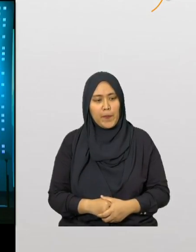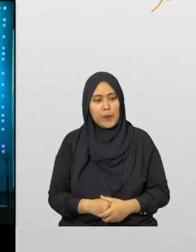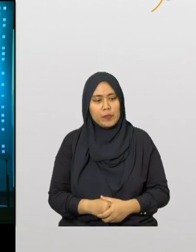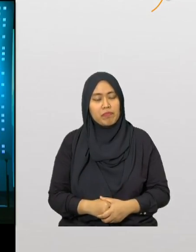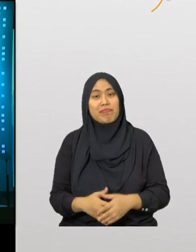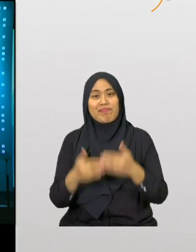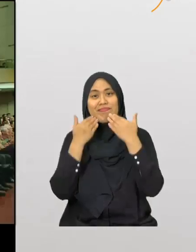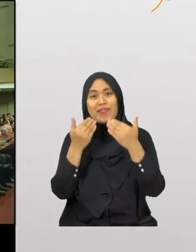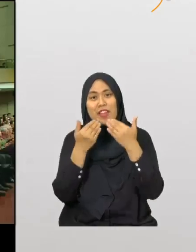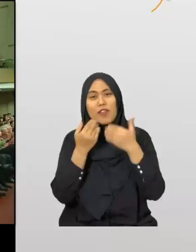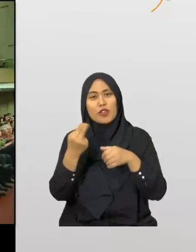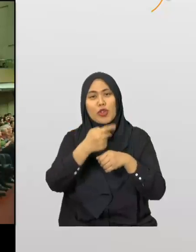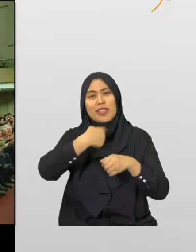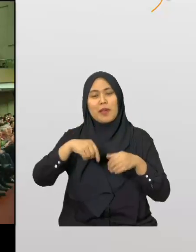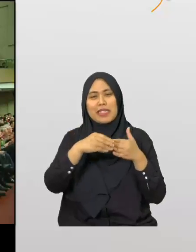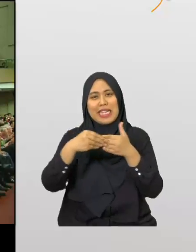Thank you for joining my guided tour.